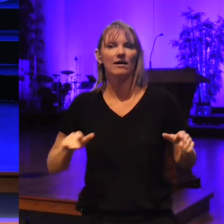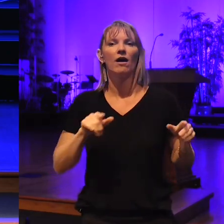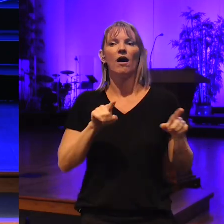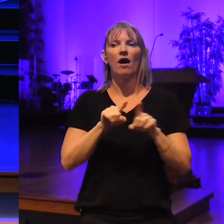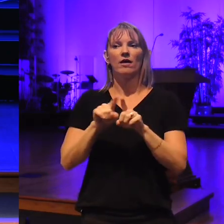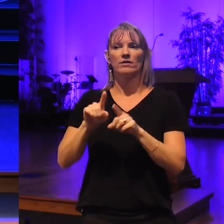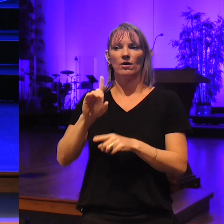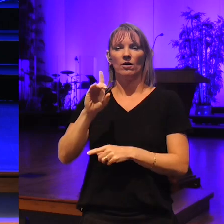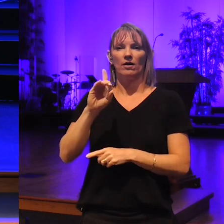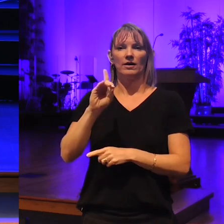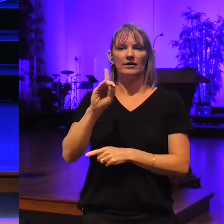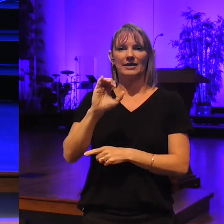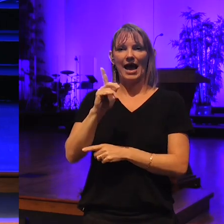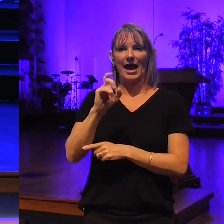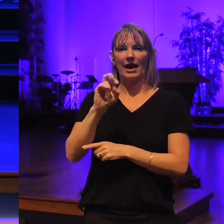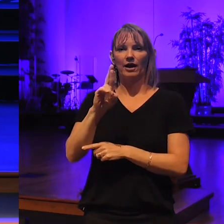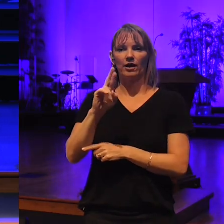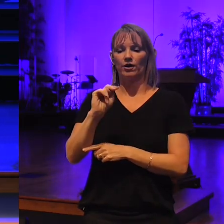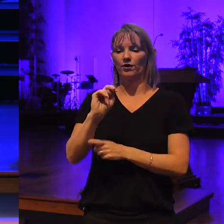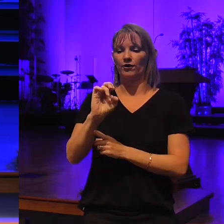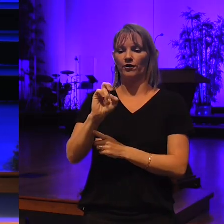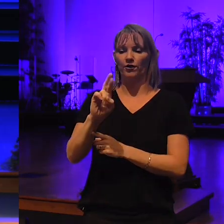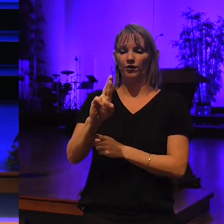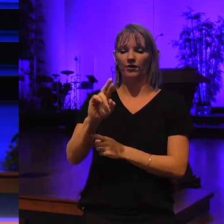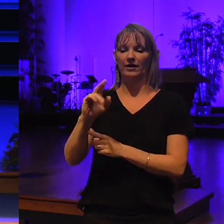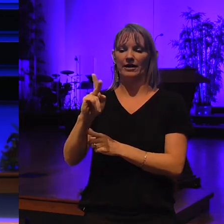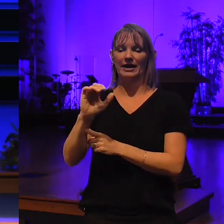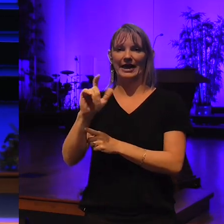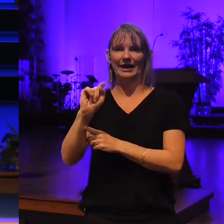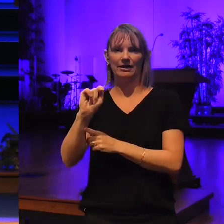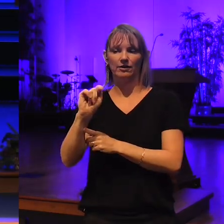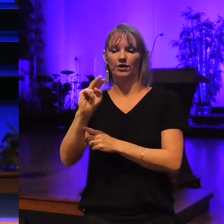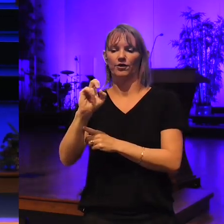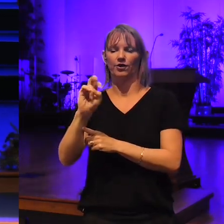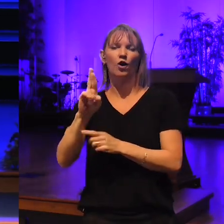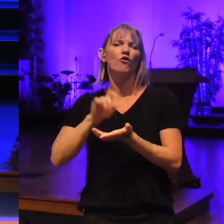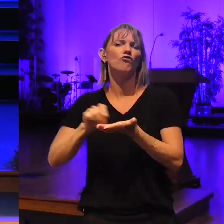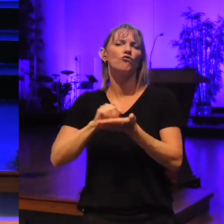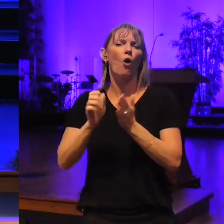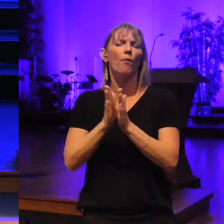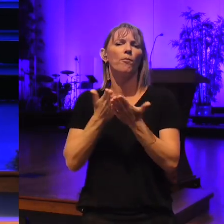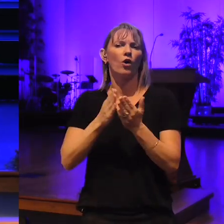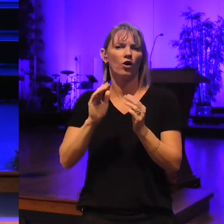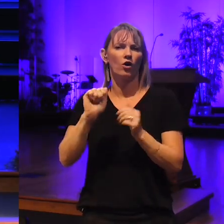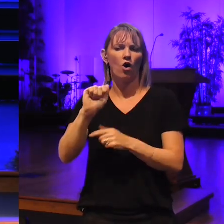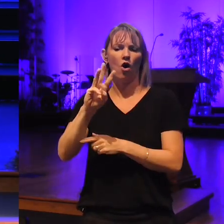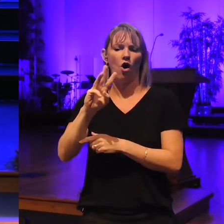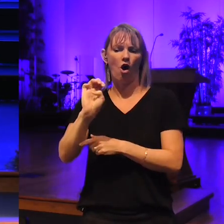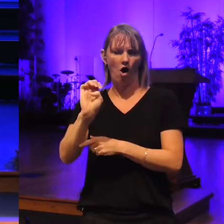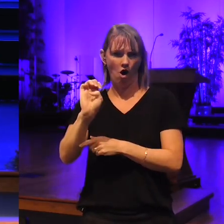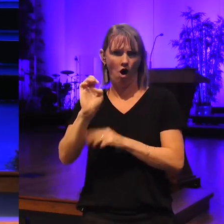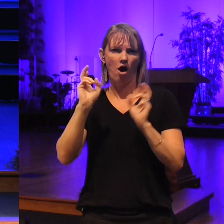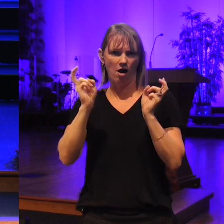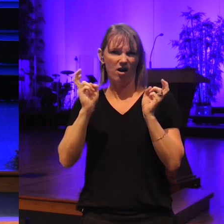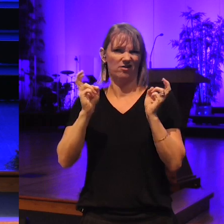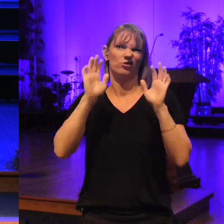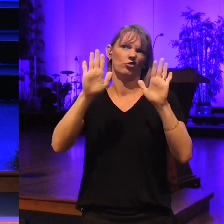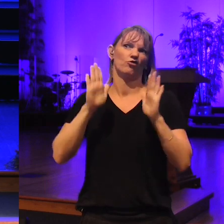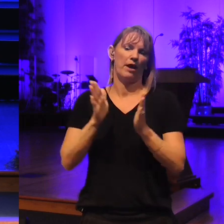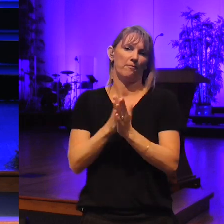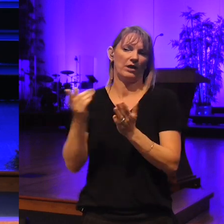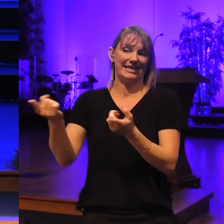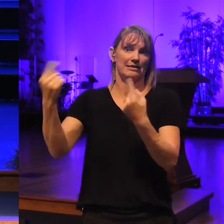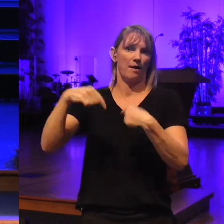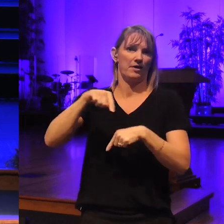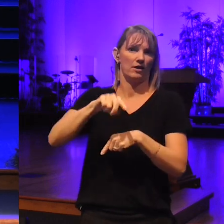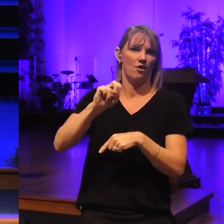Dagmar Keltner, who's going to be our speaker who wrote the book Awe, November 1st, so I hope you have a ticket for that. Great book. I was reading